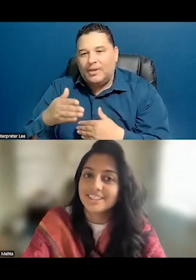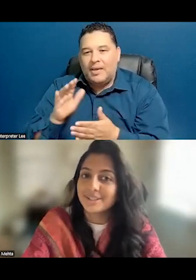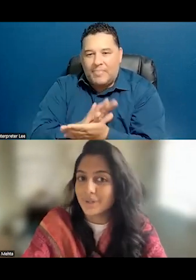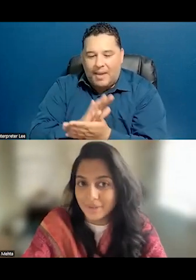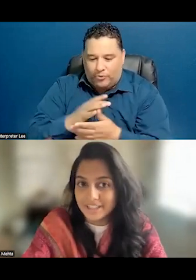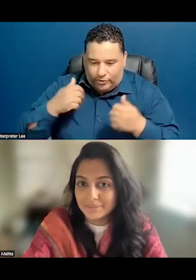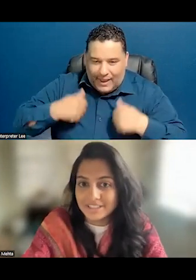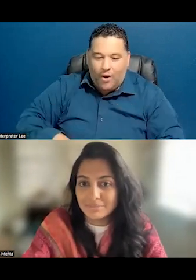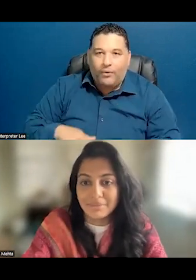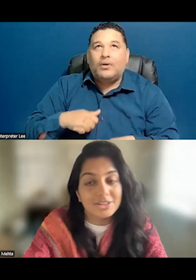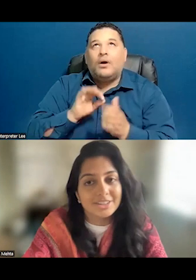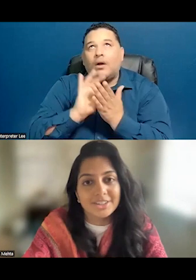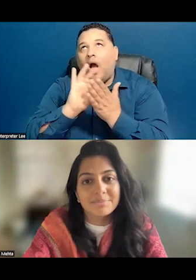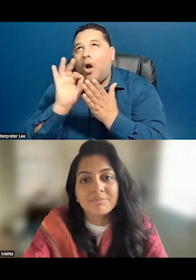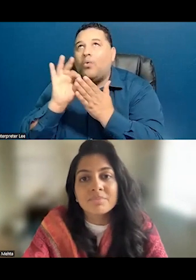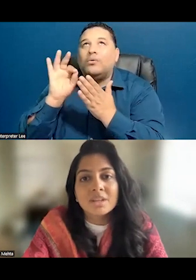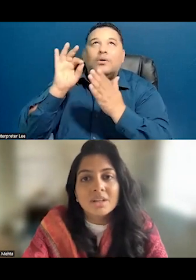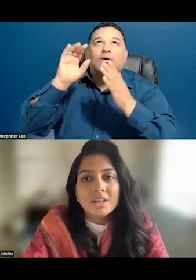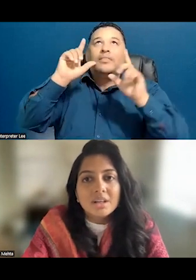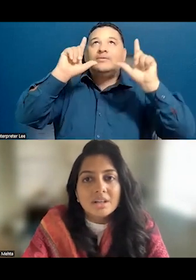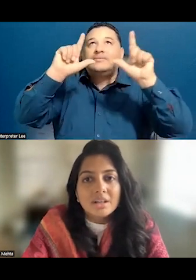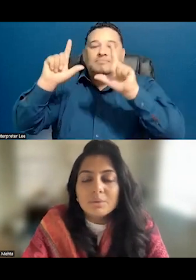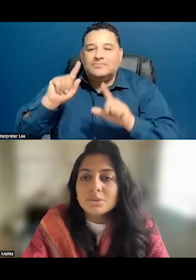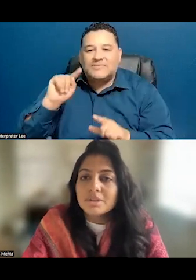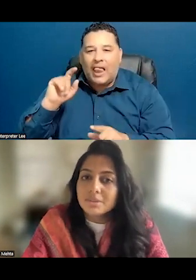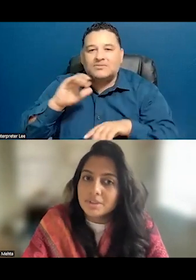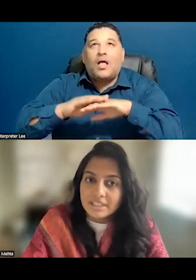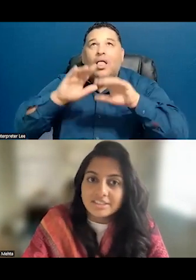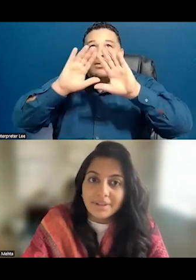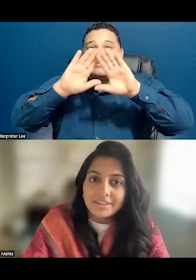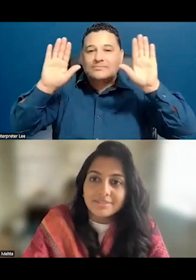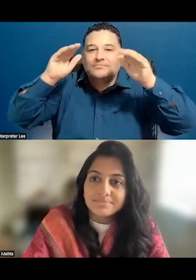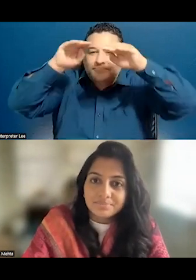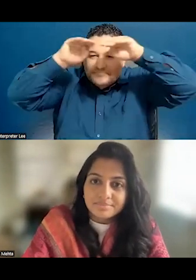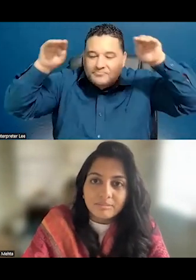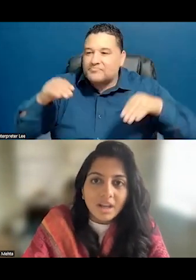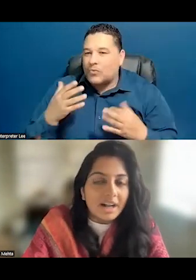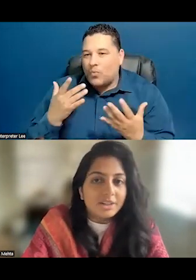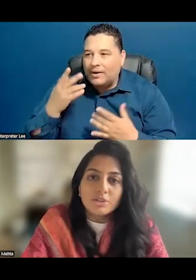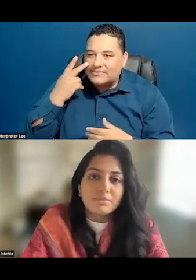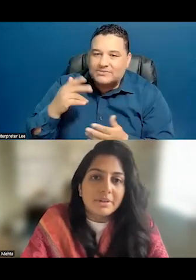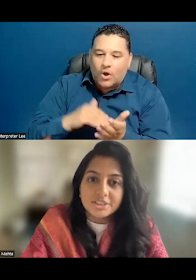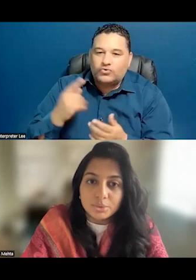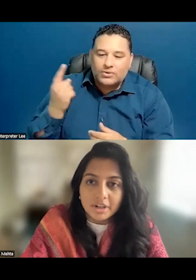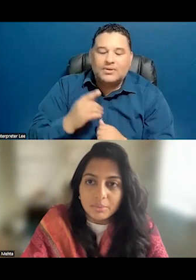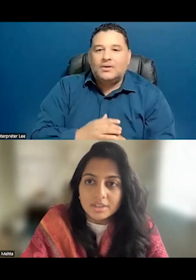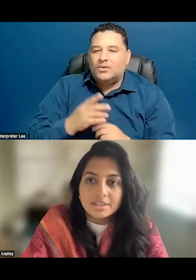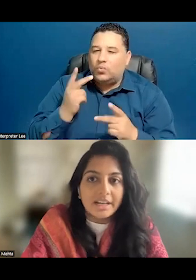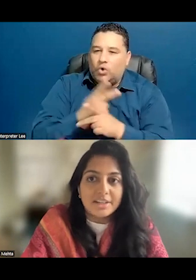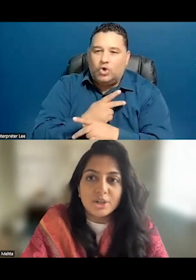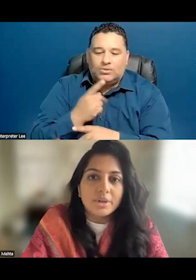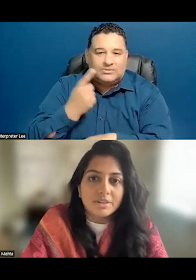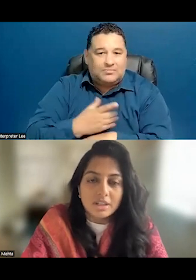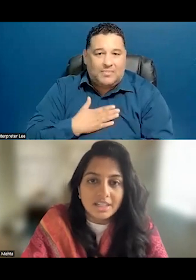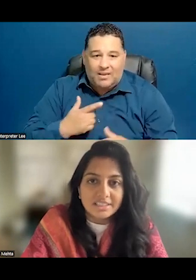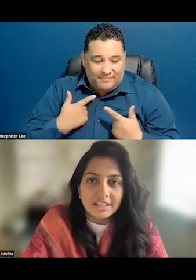on the ceiling while waiting to be seen by my doctor. It was one of the worst nights of my life. I didn't know if my parents knew where I was. I